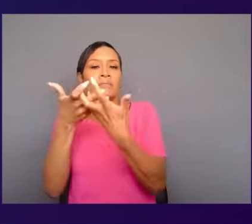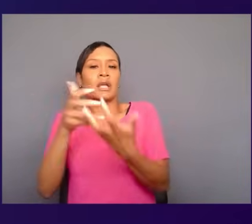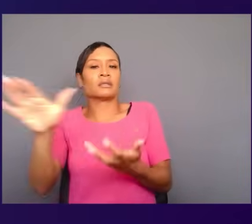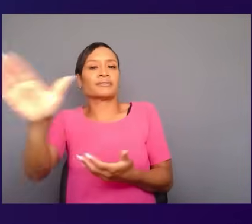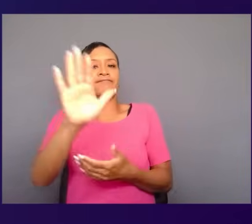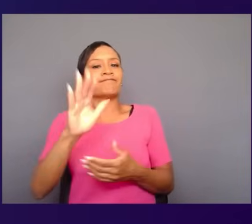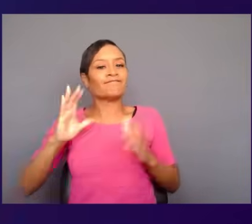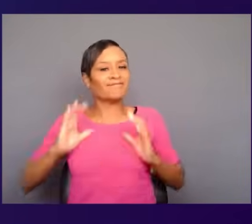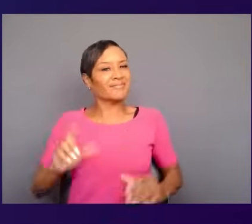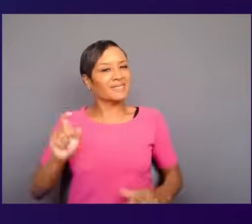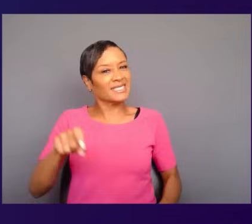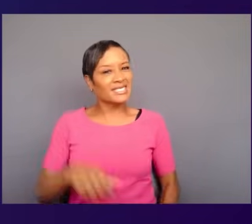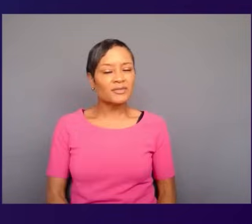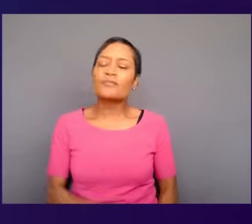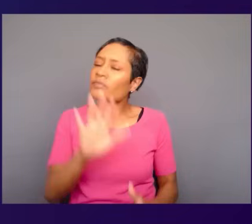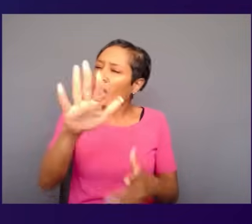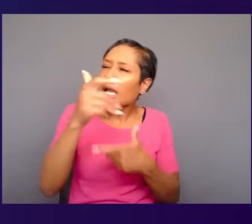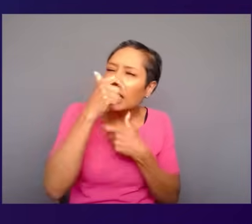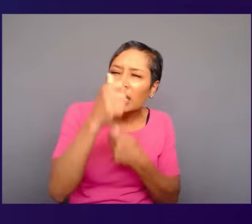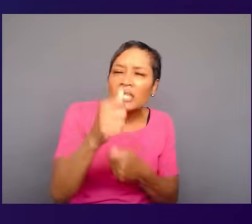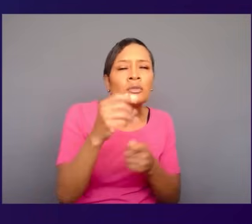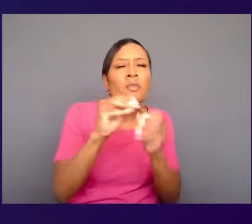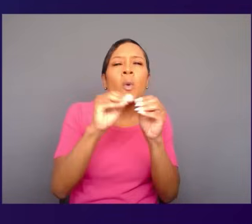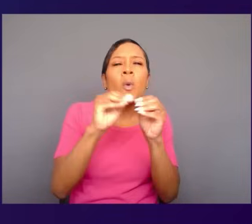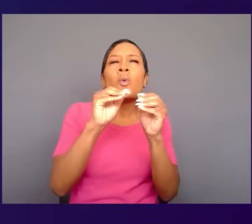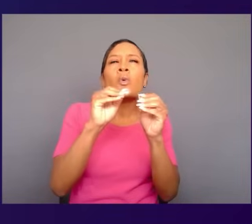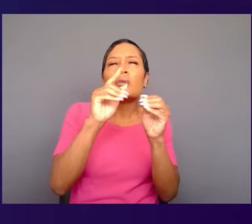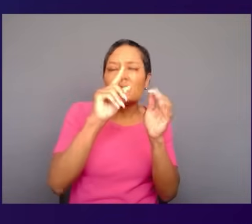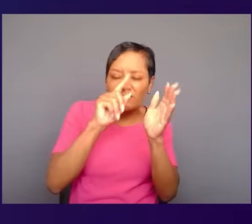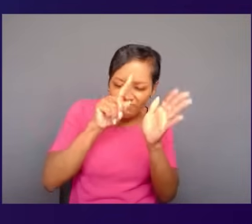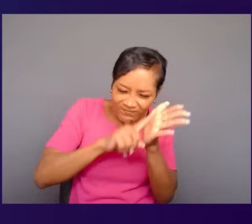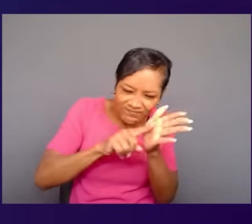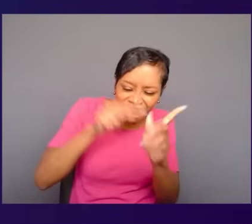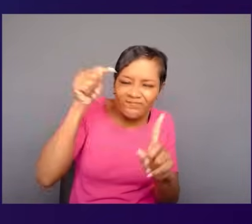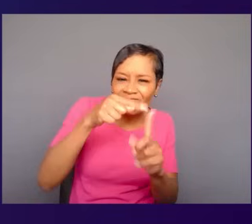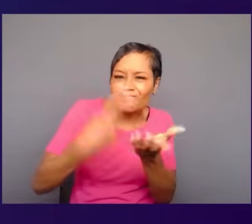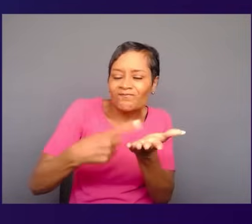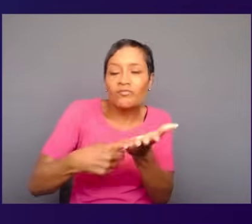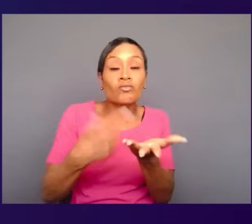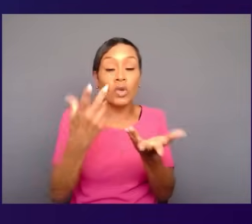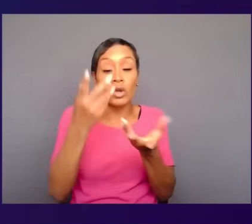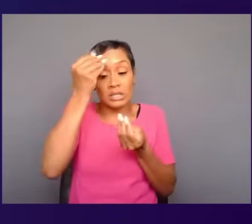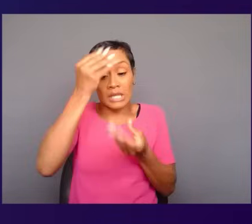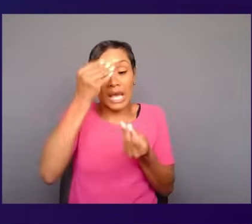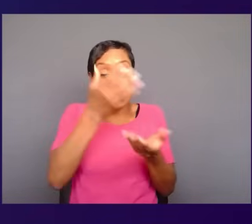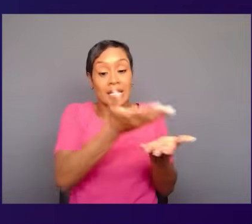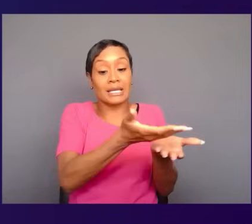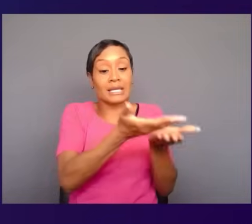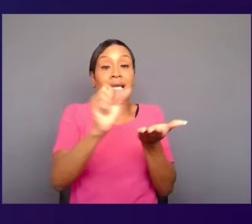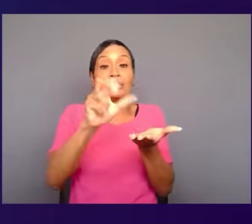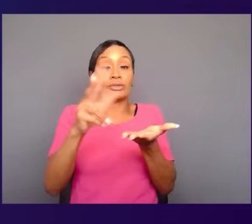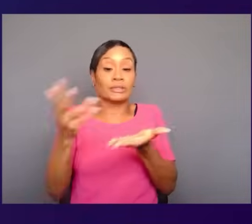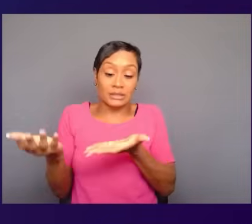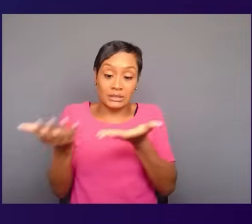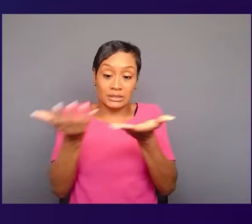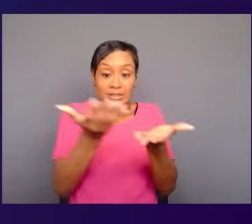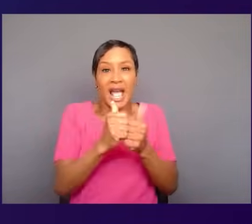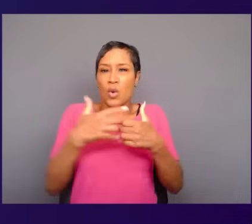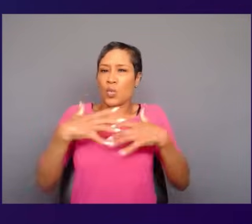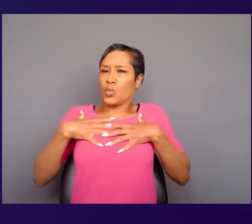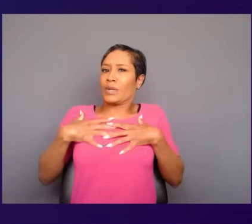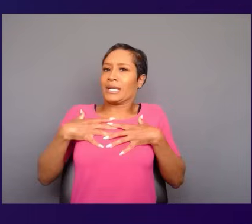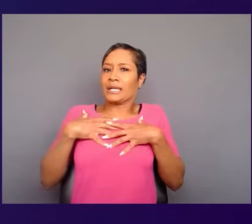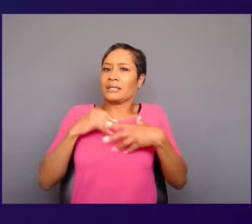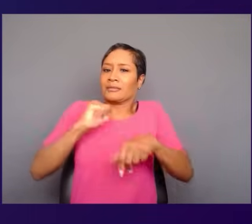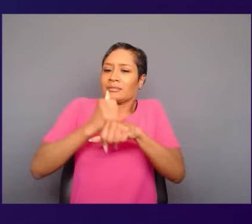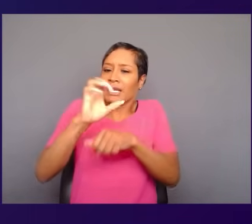I think it's interesting to look at that in a little more detail, right? So what happens to your data when it comes to S3? How do we encrypt it? So object data